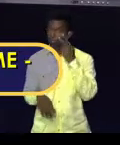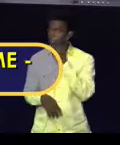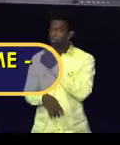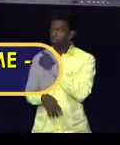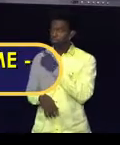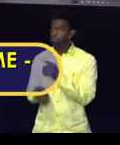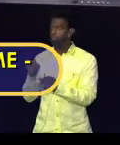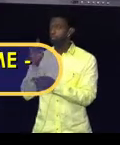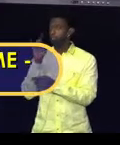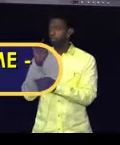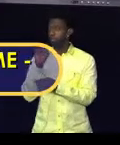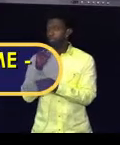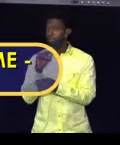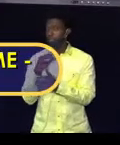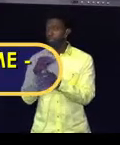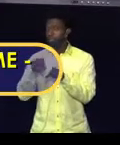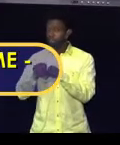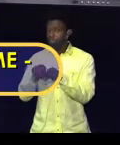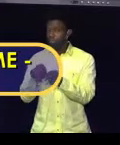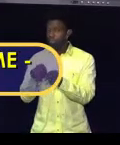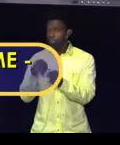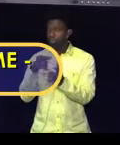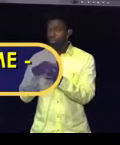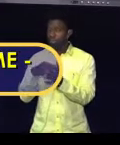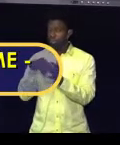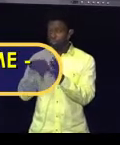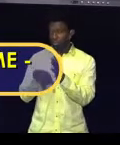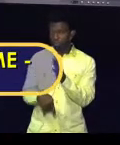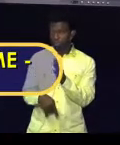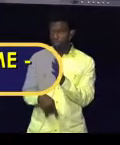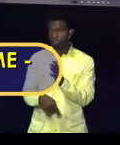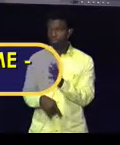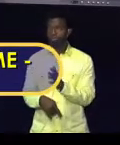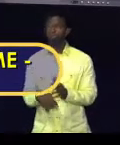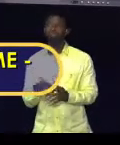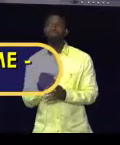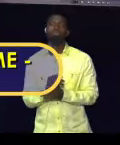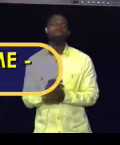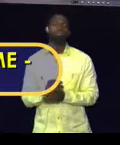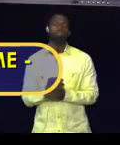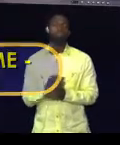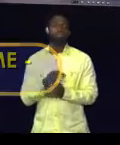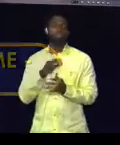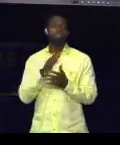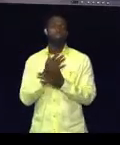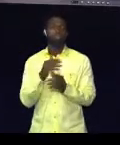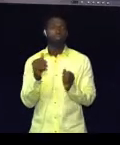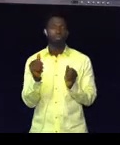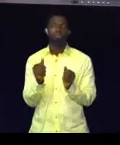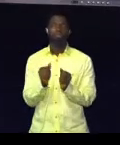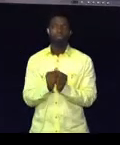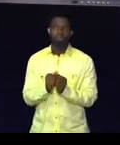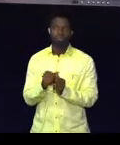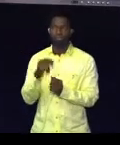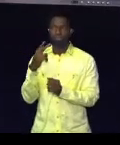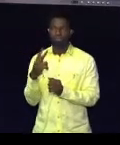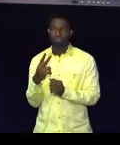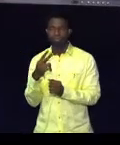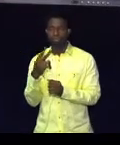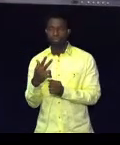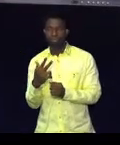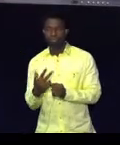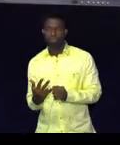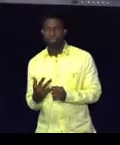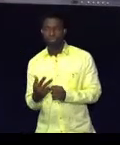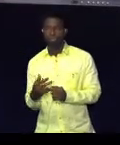likewise. 18, break it down into primes. 2 in 18 is 9, 3 in 9 is 3, 3 in 3 is 1. So I have 2 with the